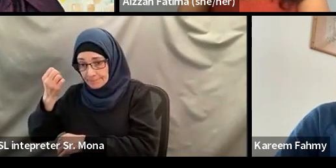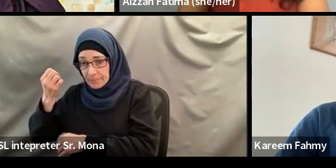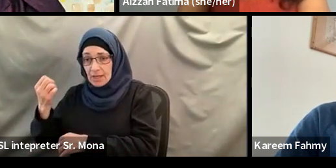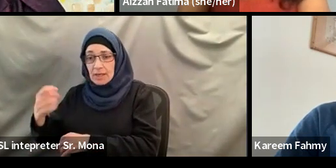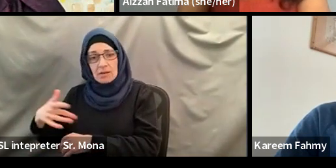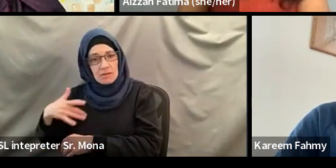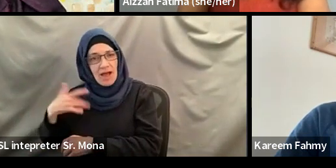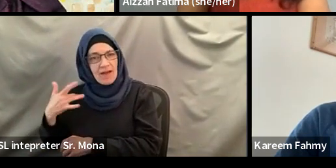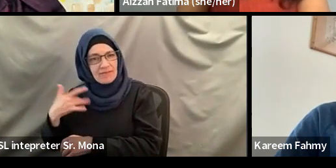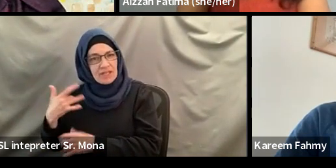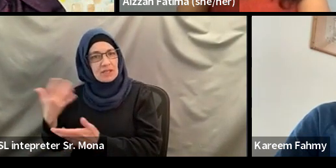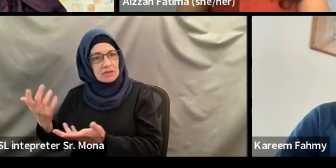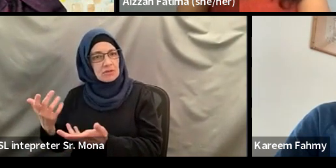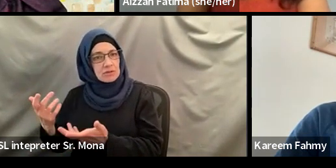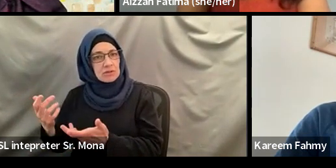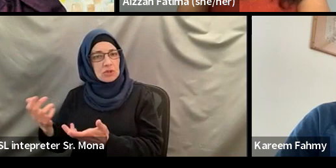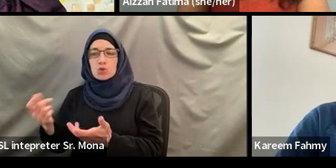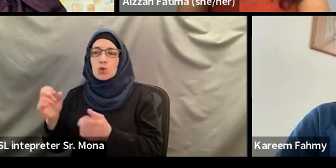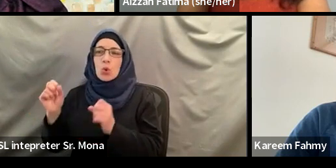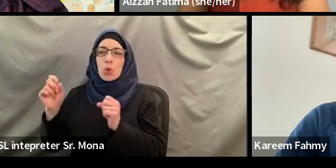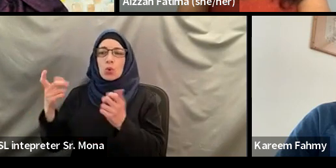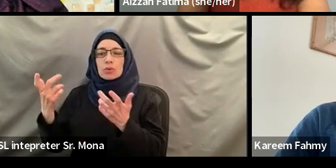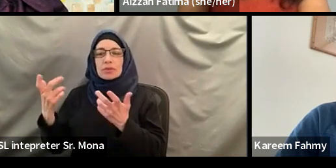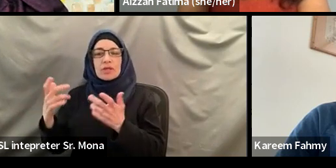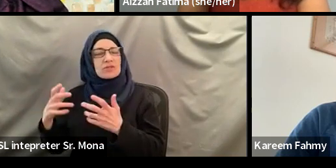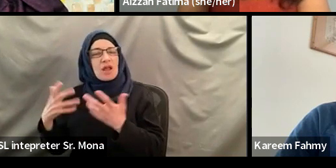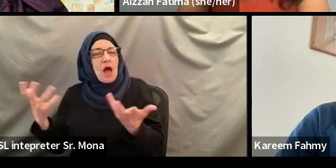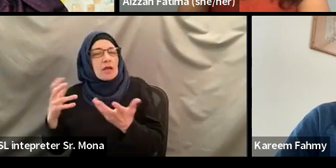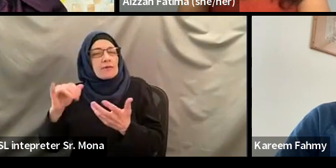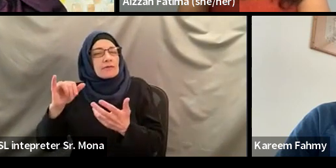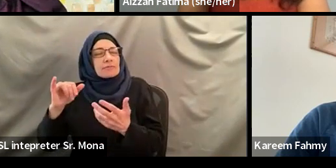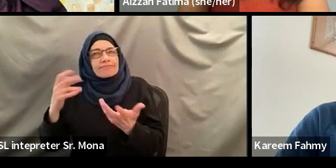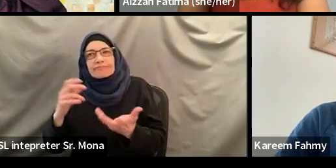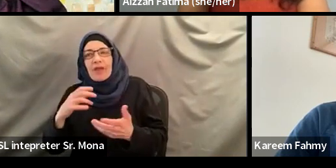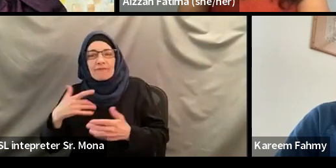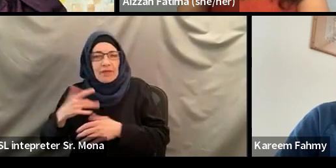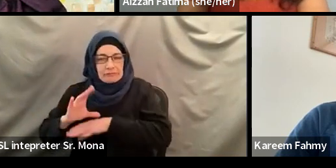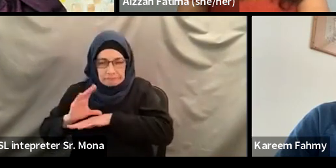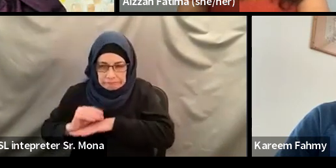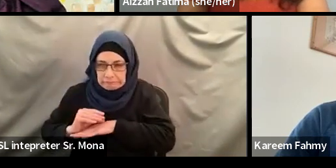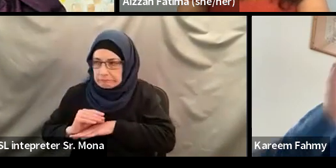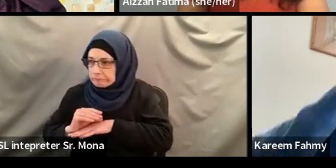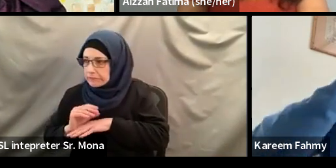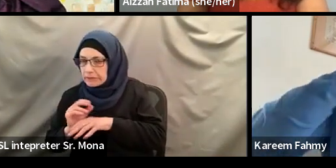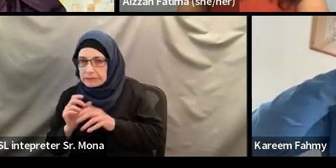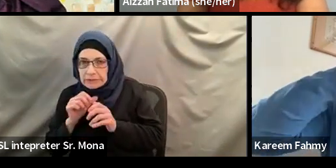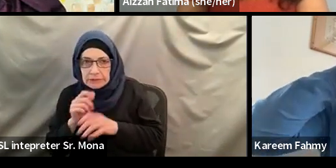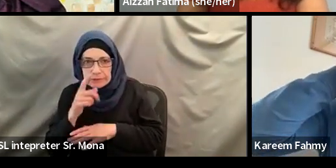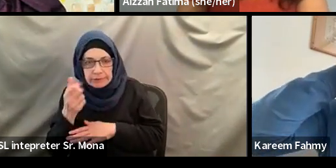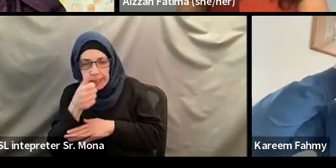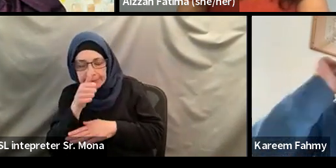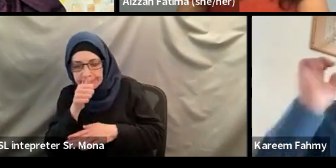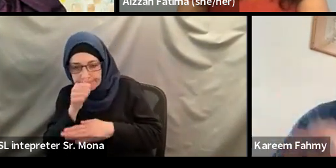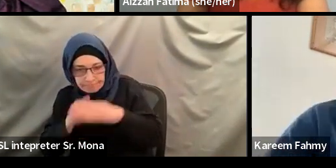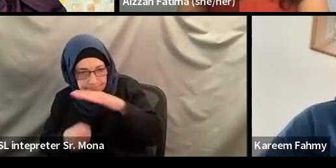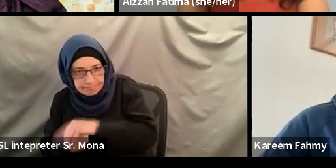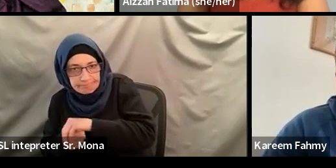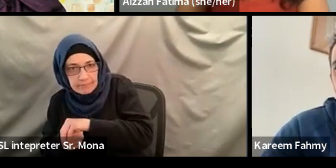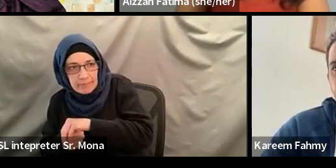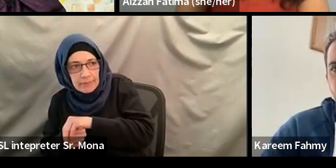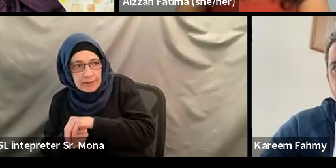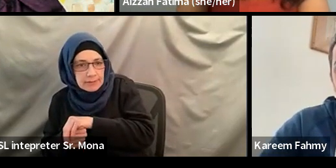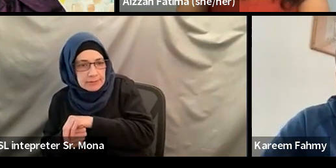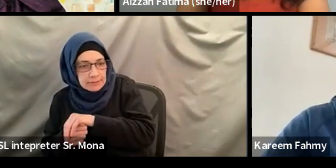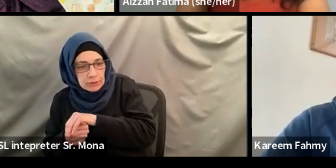lot of insecurity about how to be a visible Muslim and so forth. But I learned that, you know, I learned a certain defiance from African-American Muslims. And I see